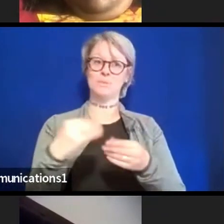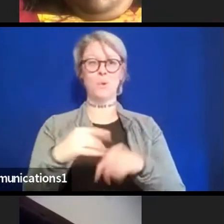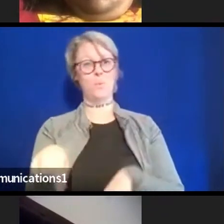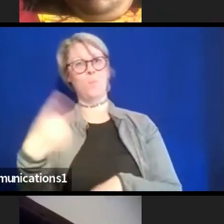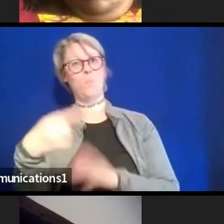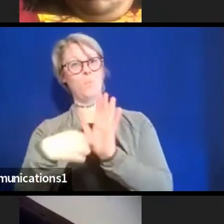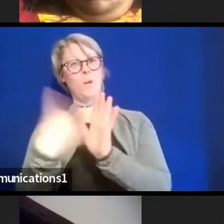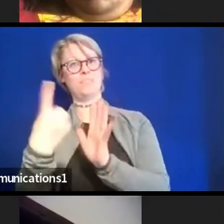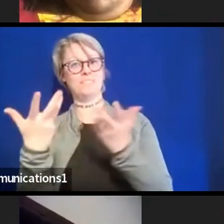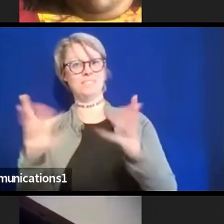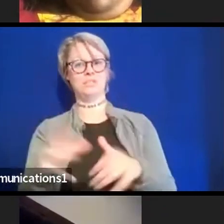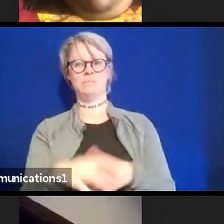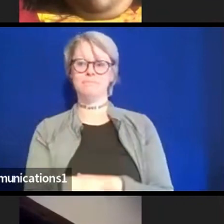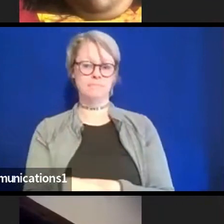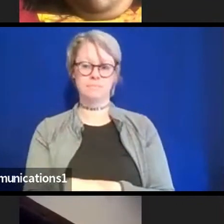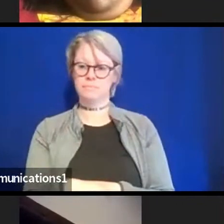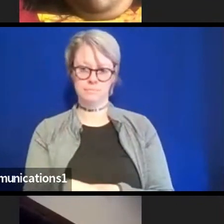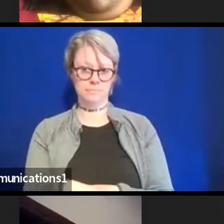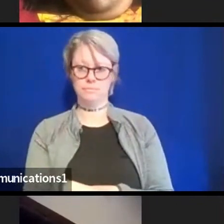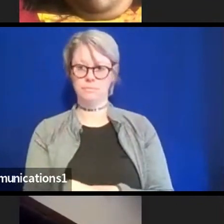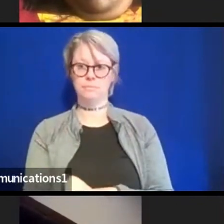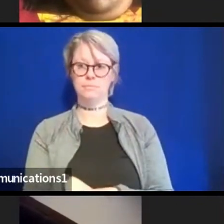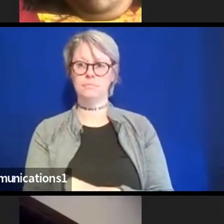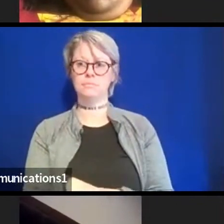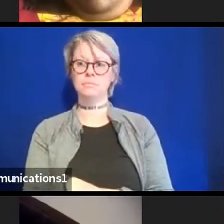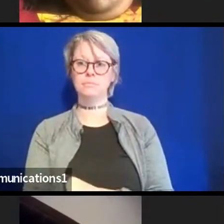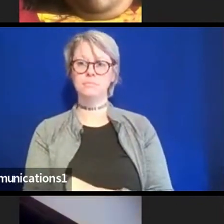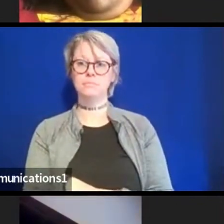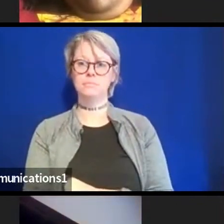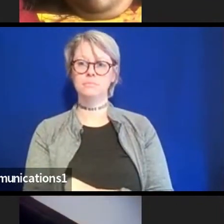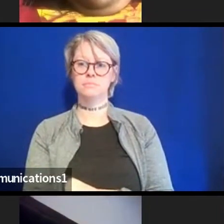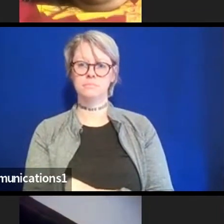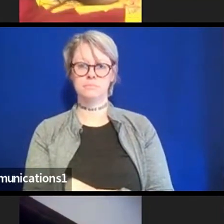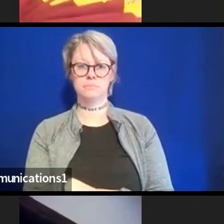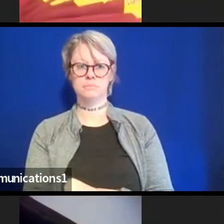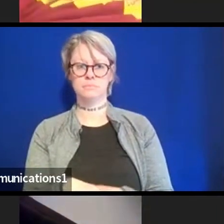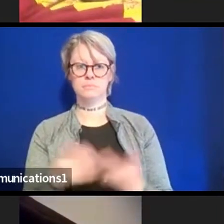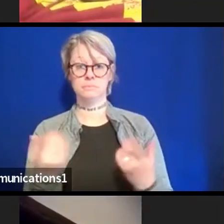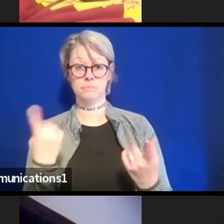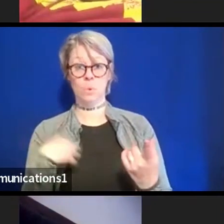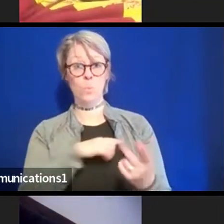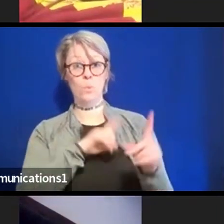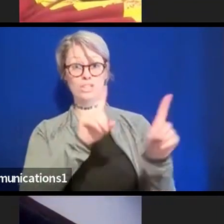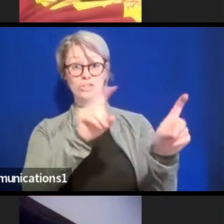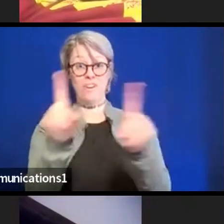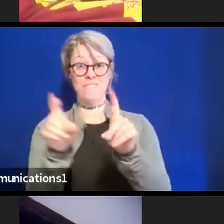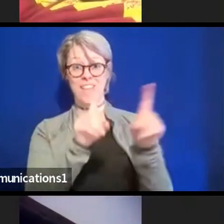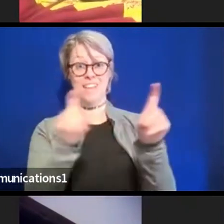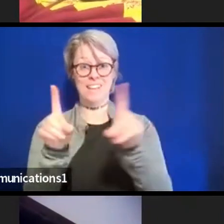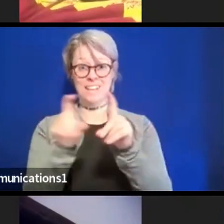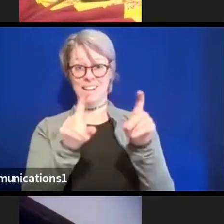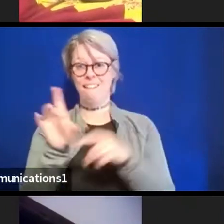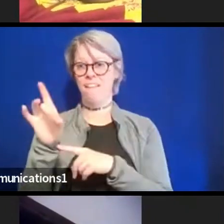isolated stories. We didn't go looking, we didn't survey 100 people to find these